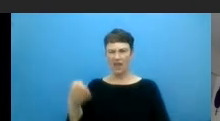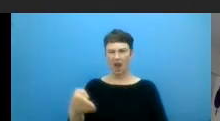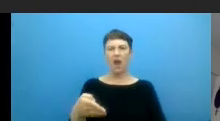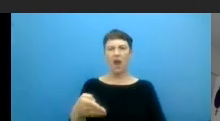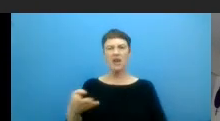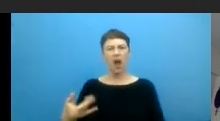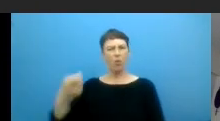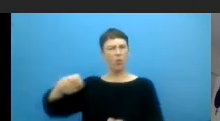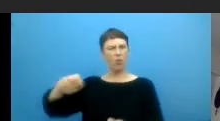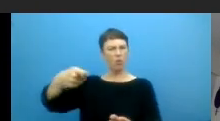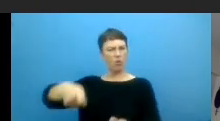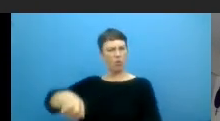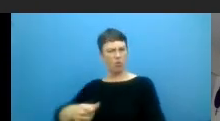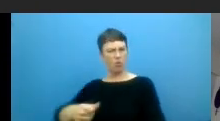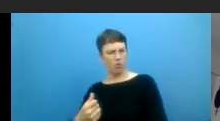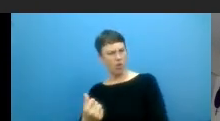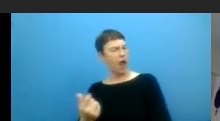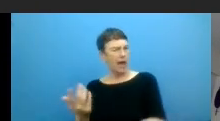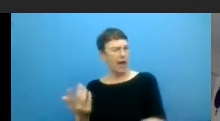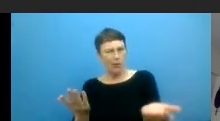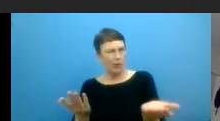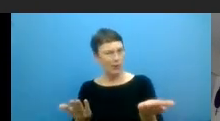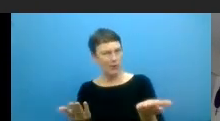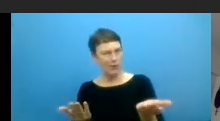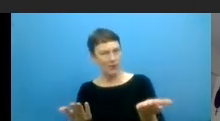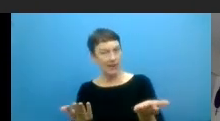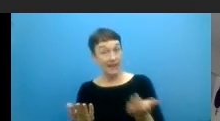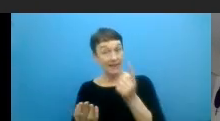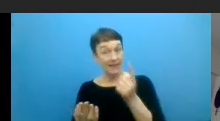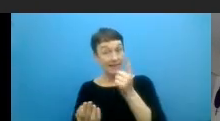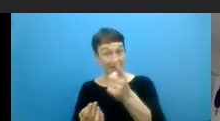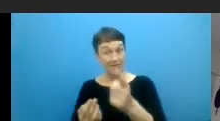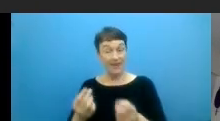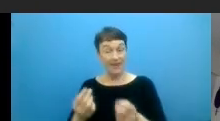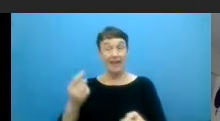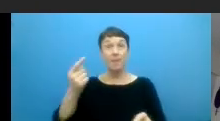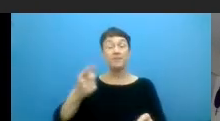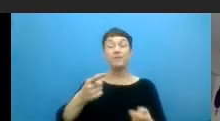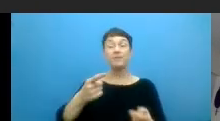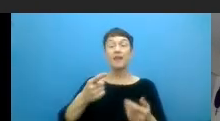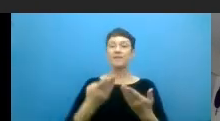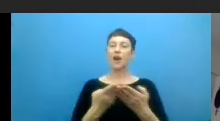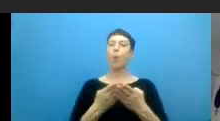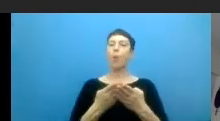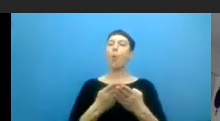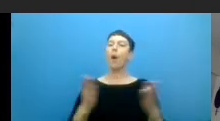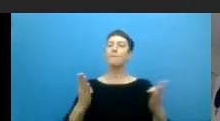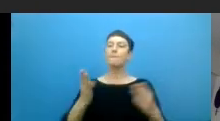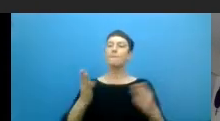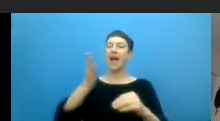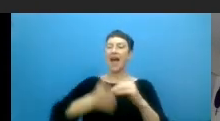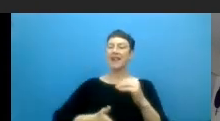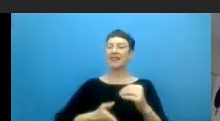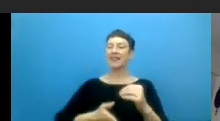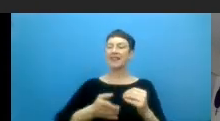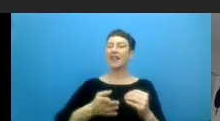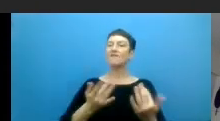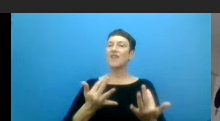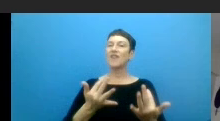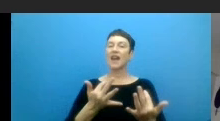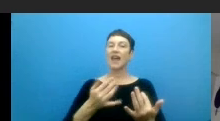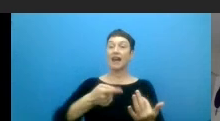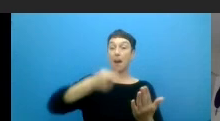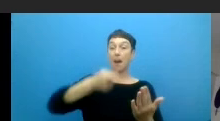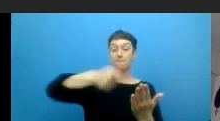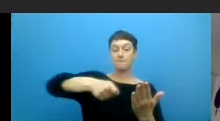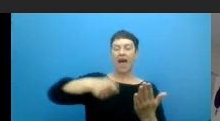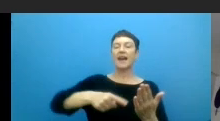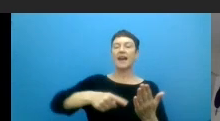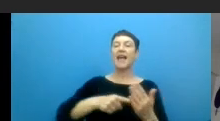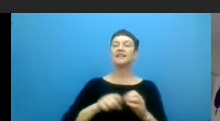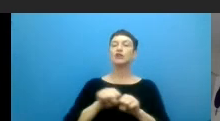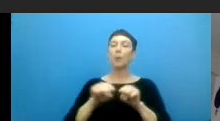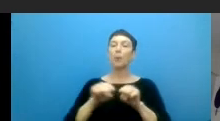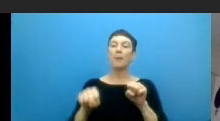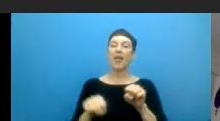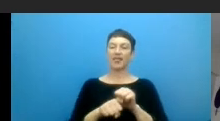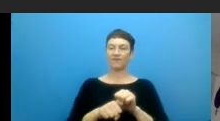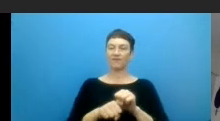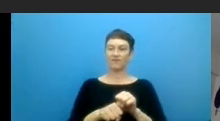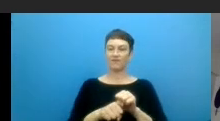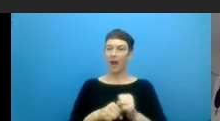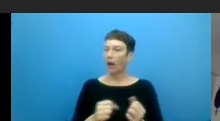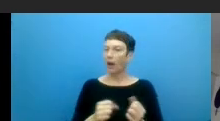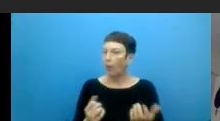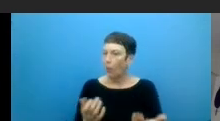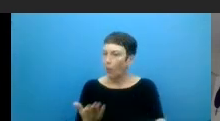papers, where the marking is more subjective, that you're going to start struggling. However, I do